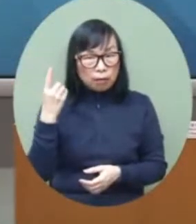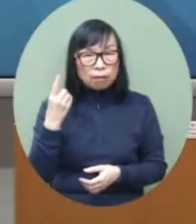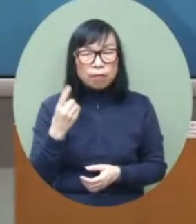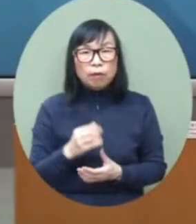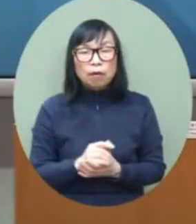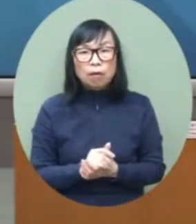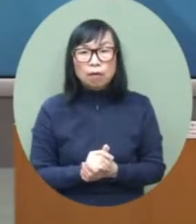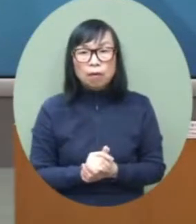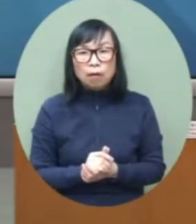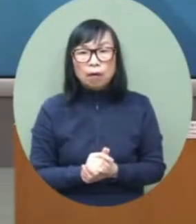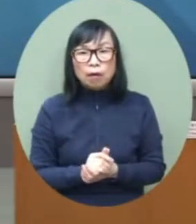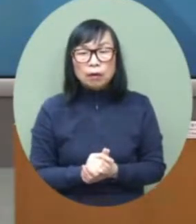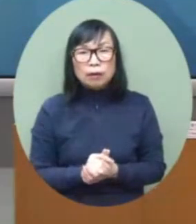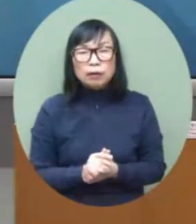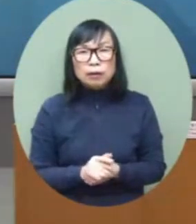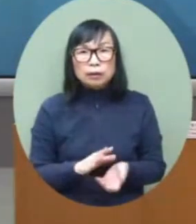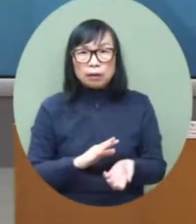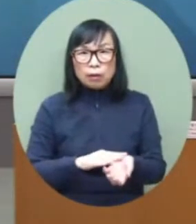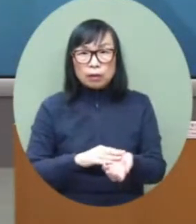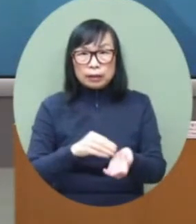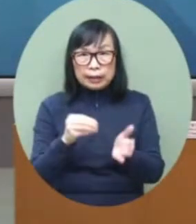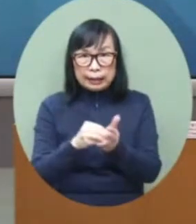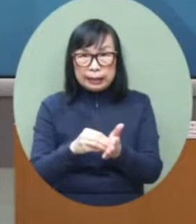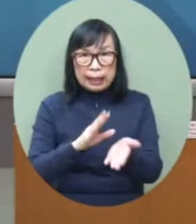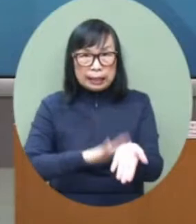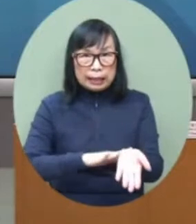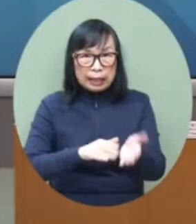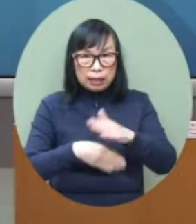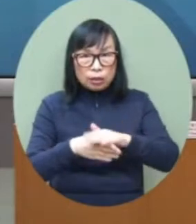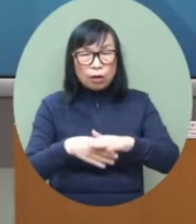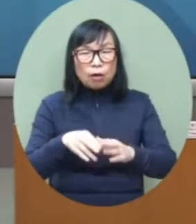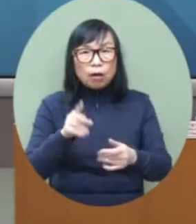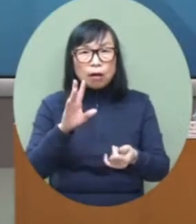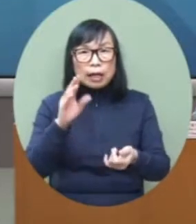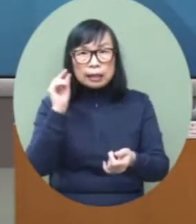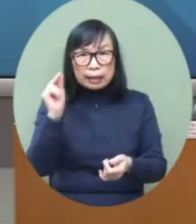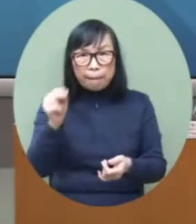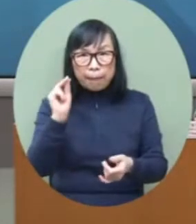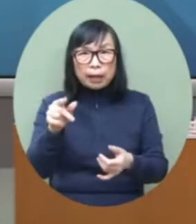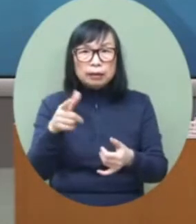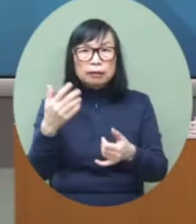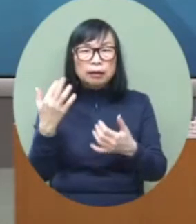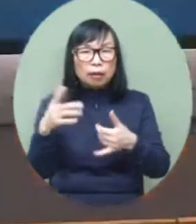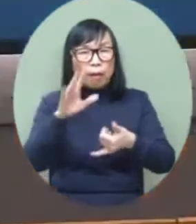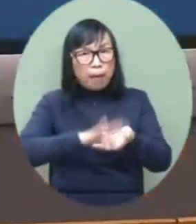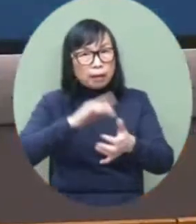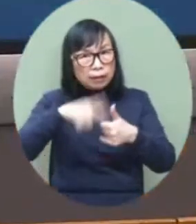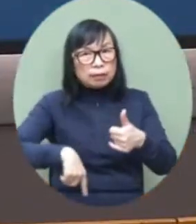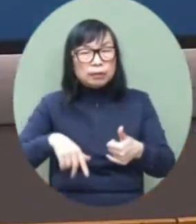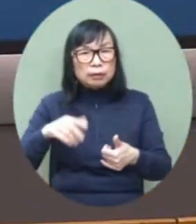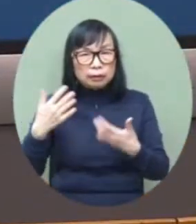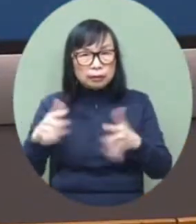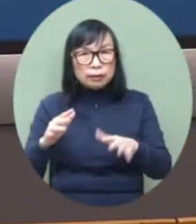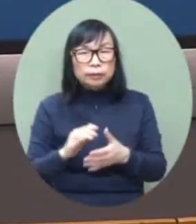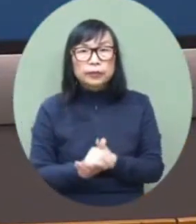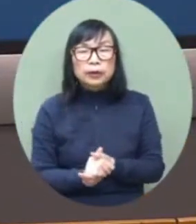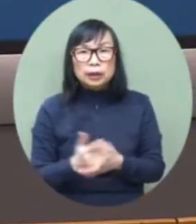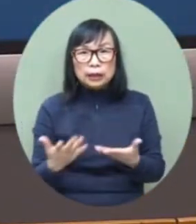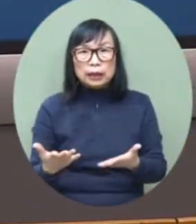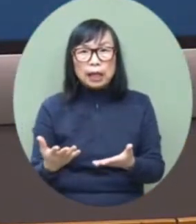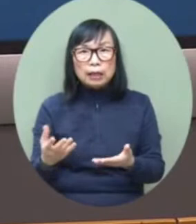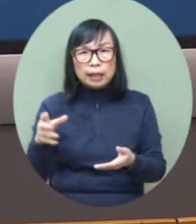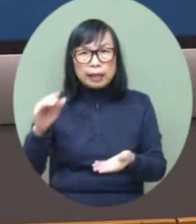Well, yesterday, the designated clinics, they consulted 700 plus